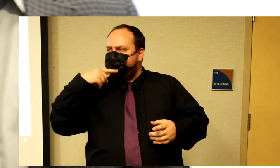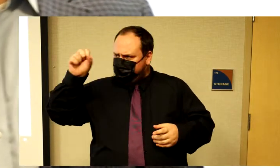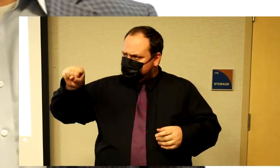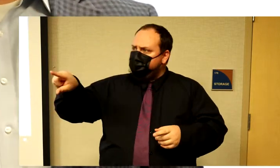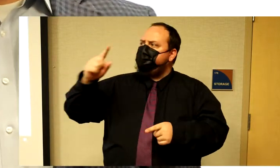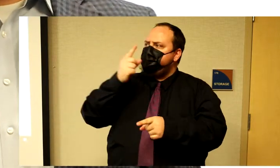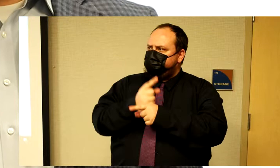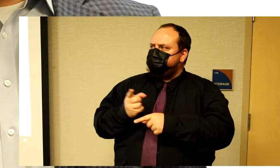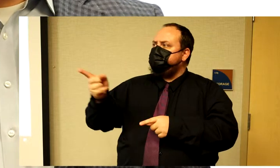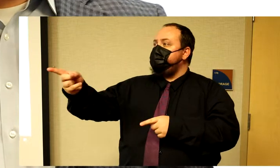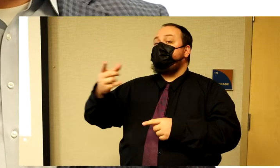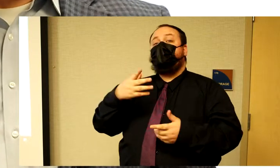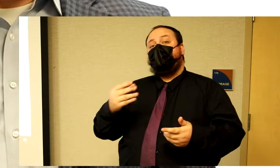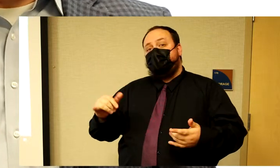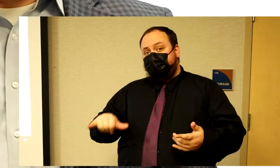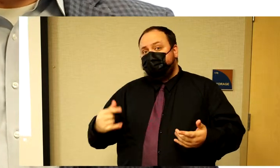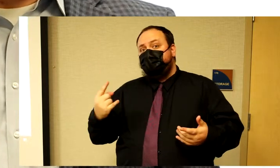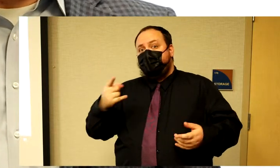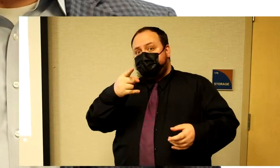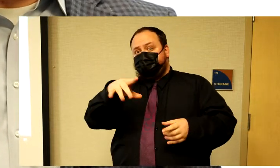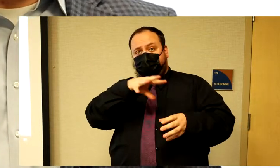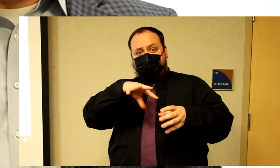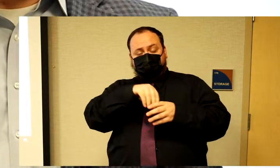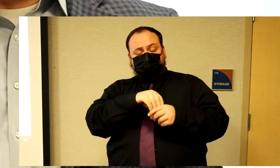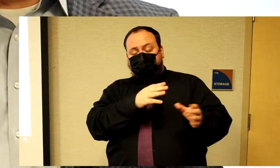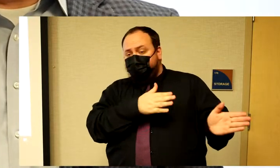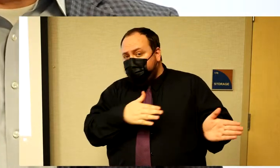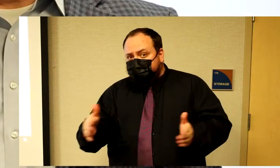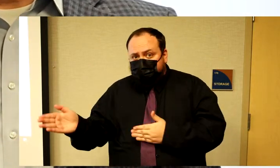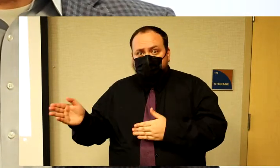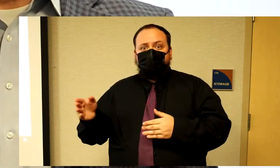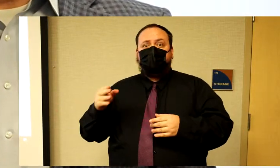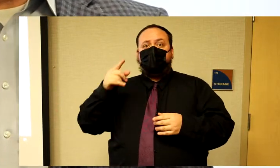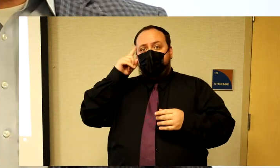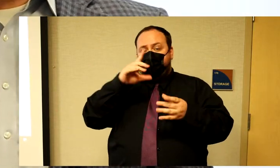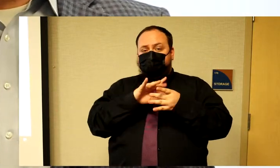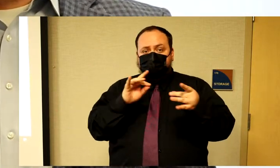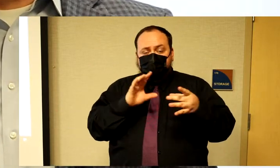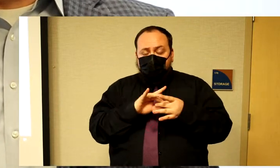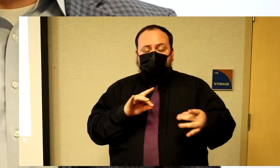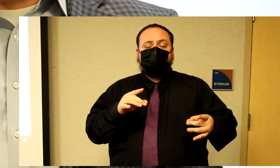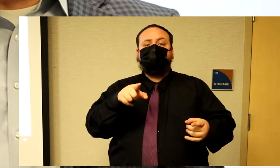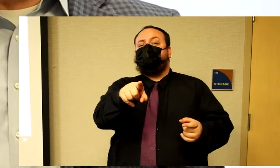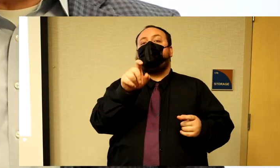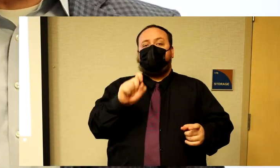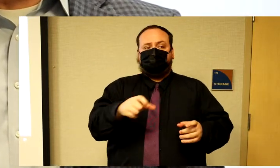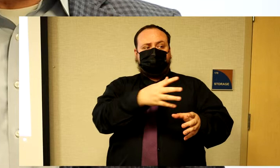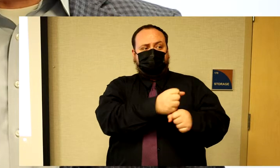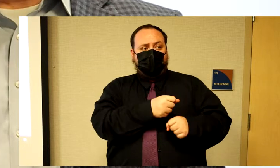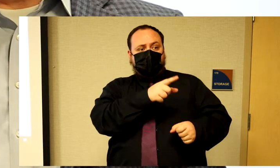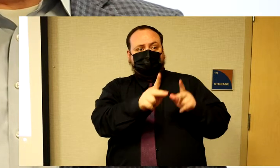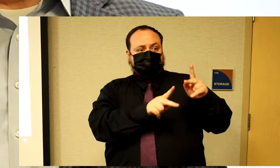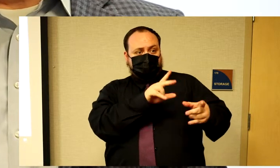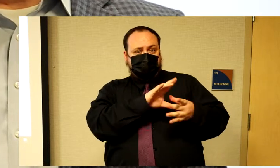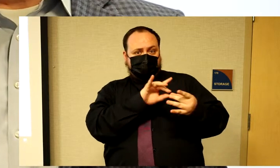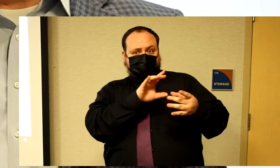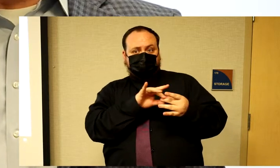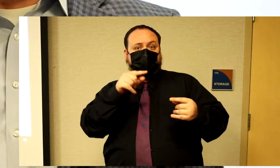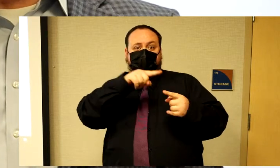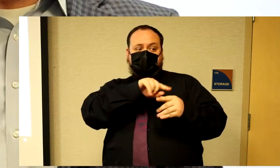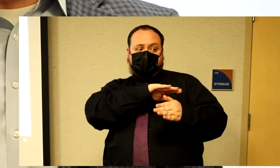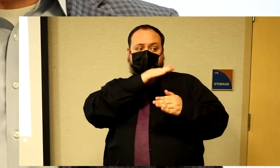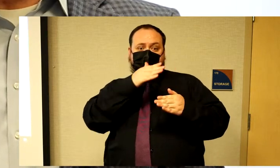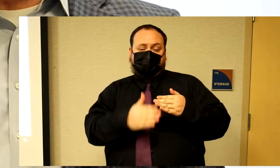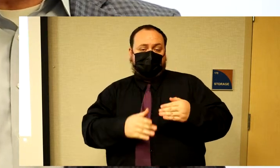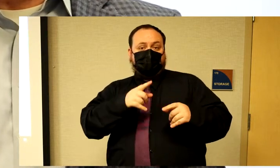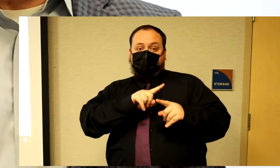absolutely could. that's always one of the, it's like if you've been involved in planning commission comments ever, you have to take public comment till the very end, but and